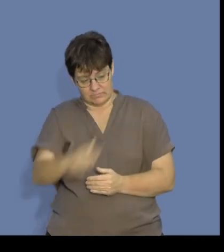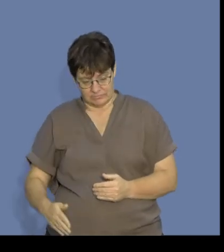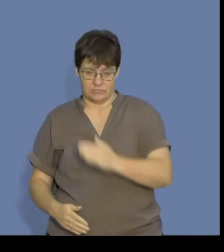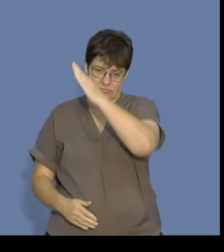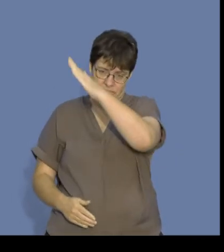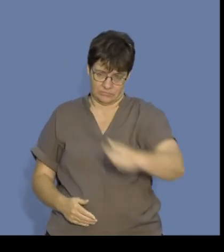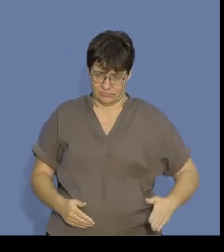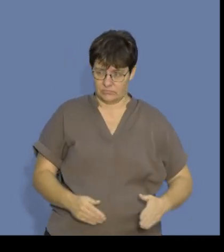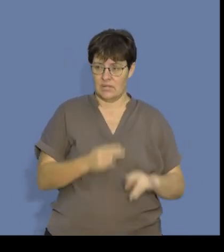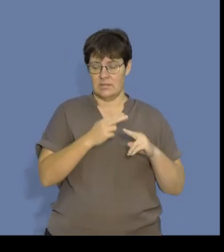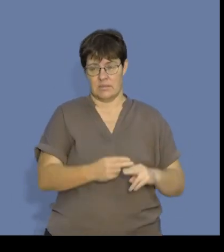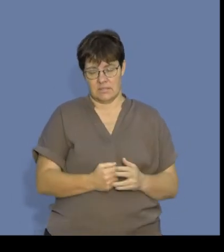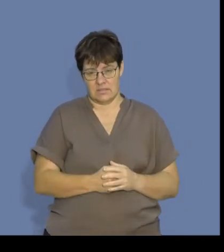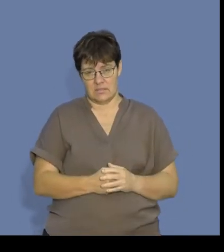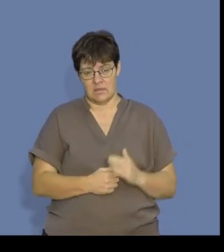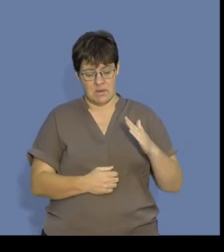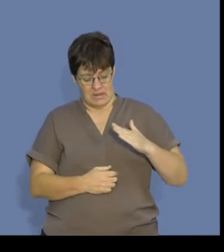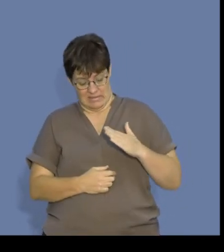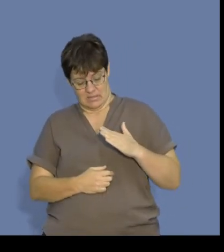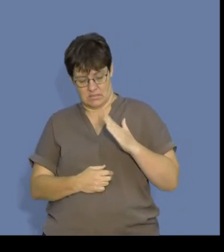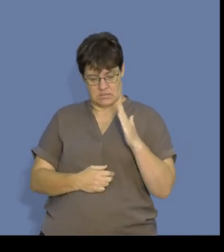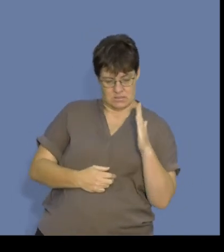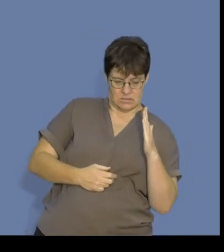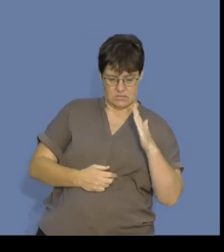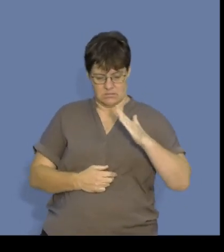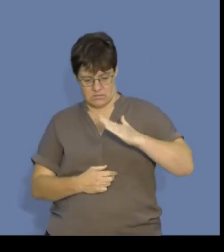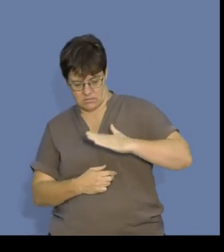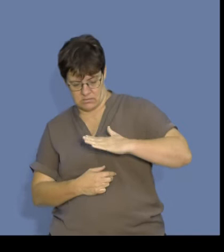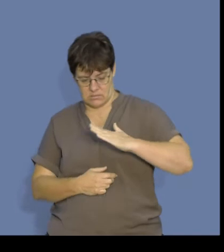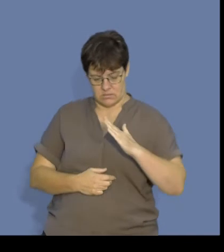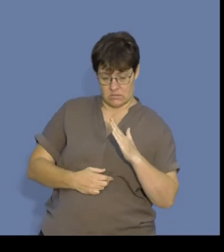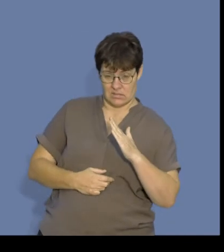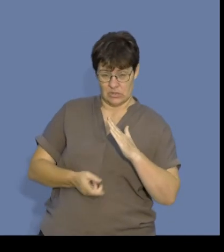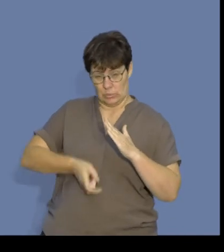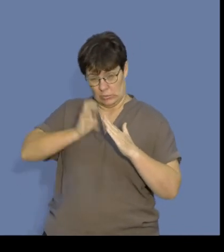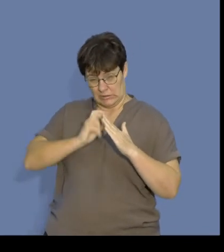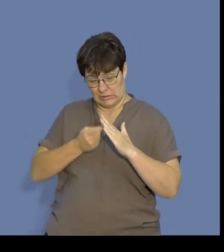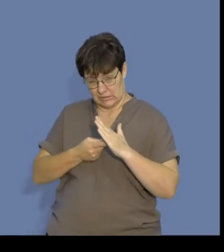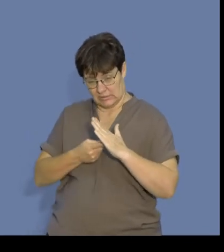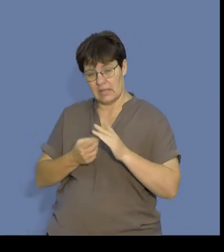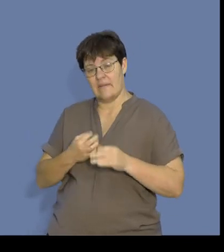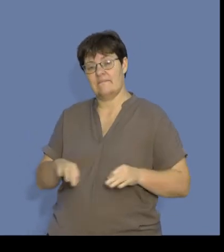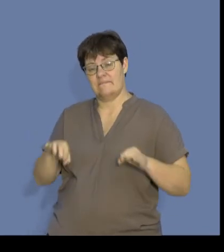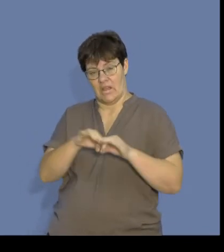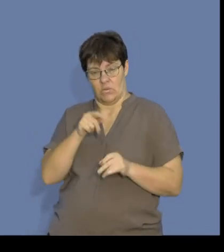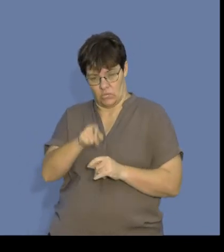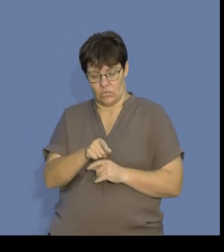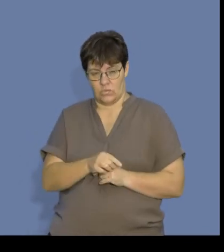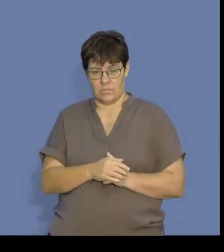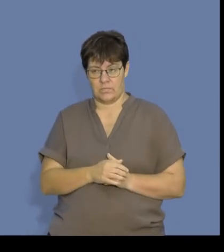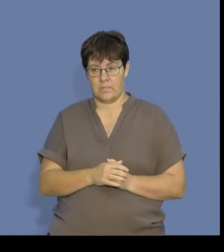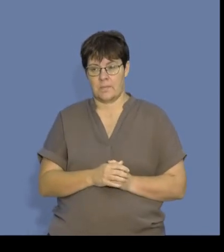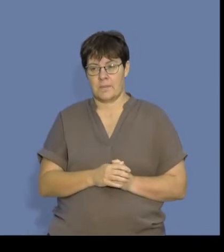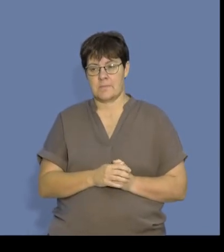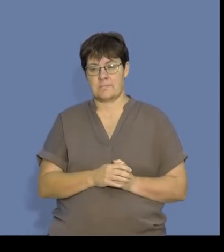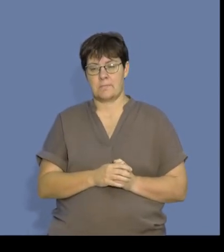different directions. And then how steep is it is determined by the value, the actual value